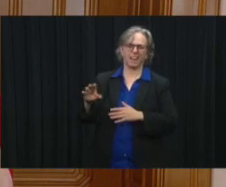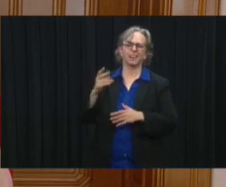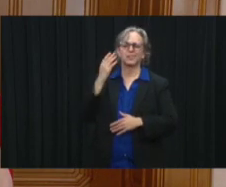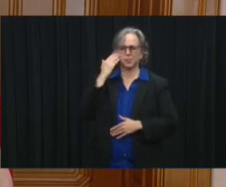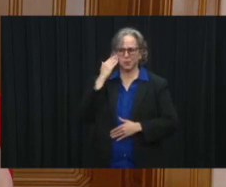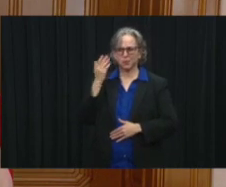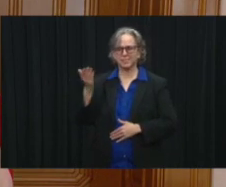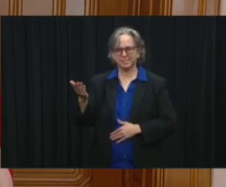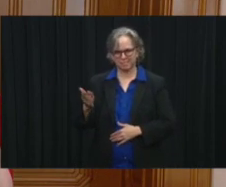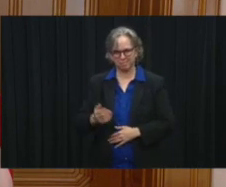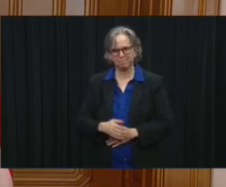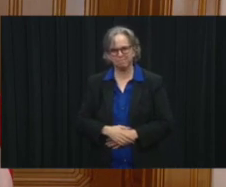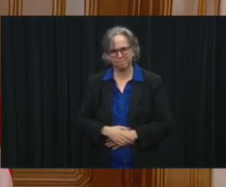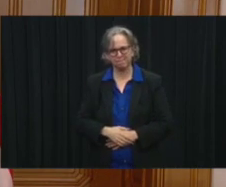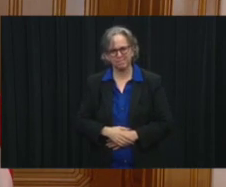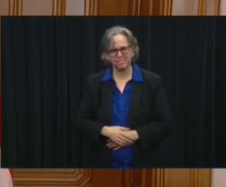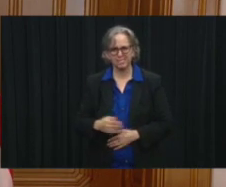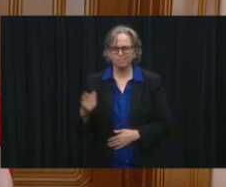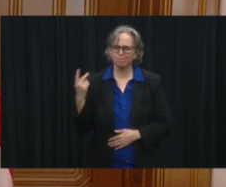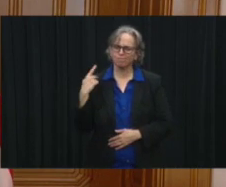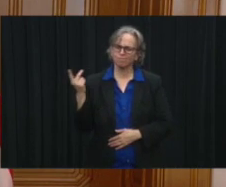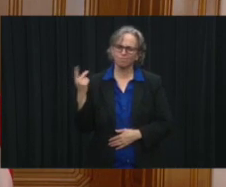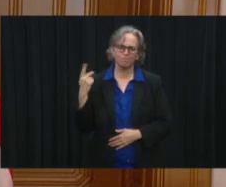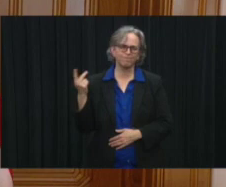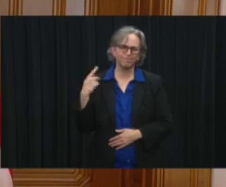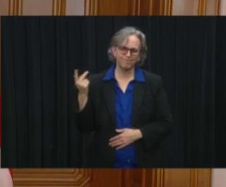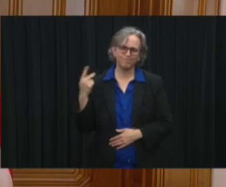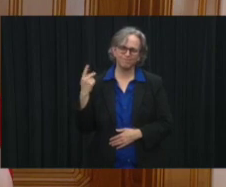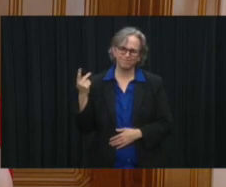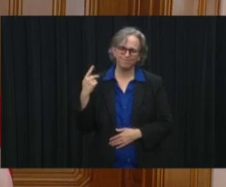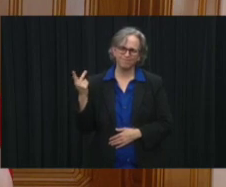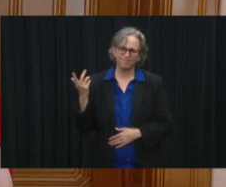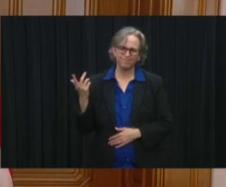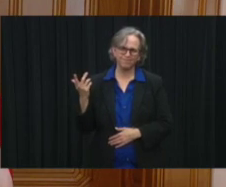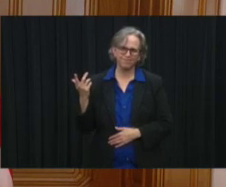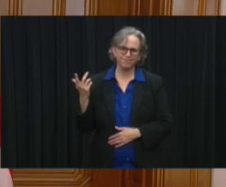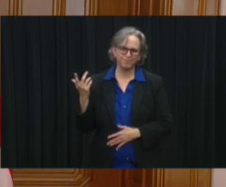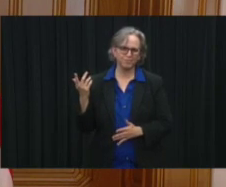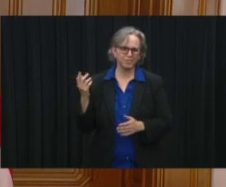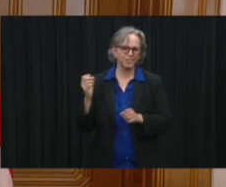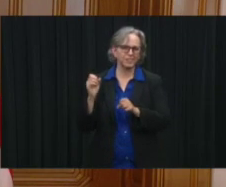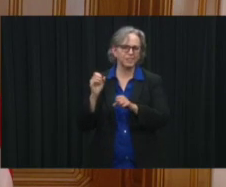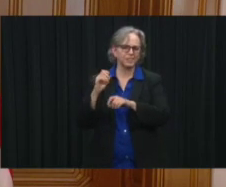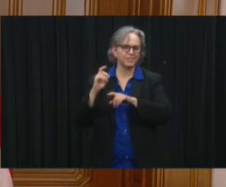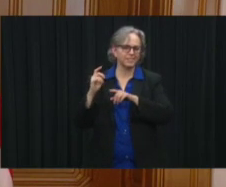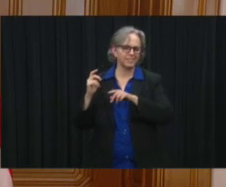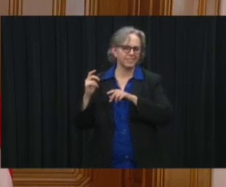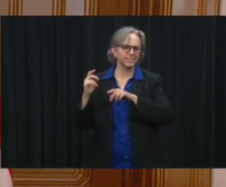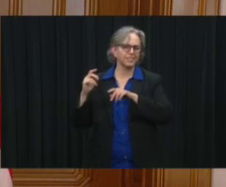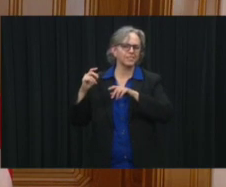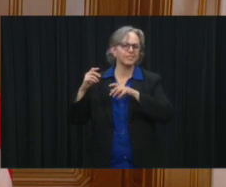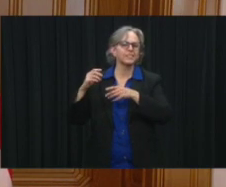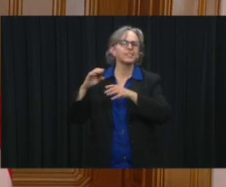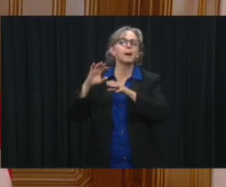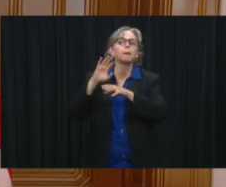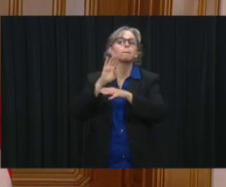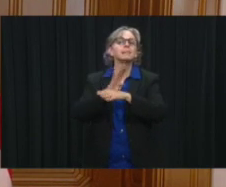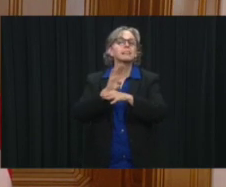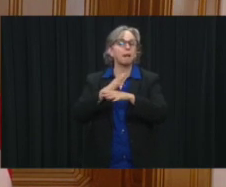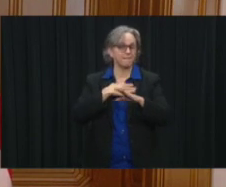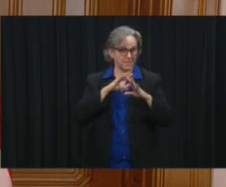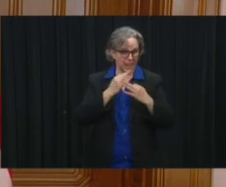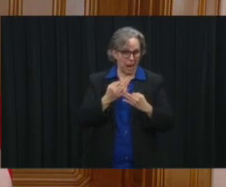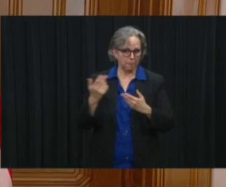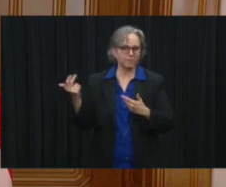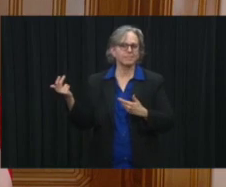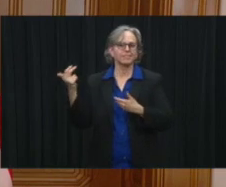Keith and I overlapped at DeWine Seeds. I was in high school and then college, and Keith was a